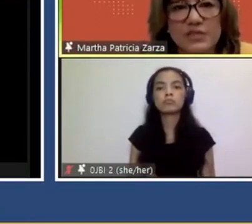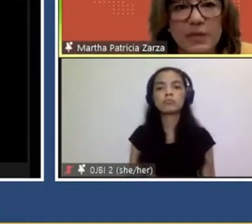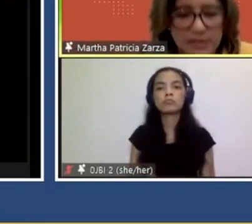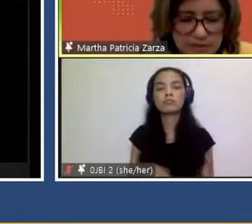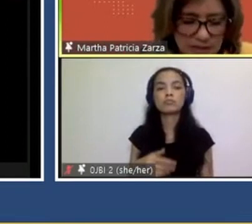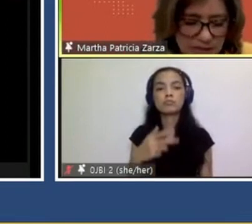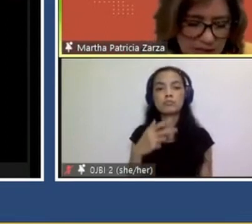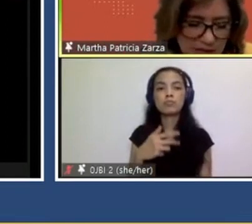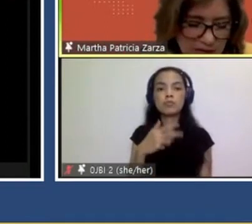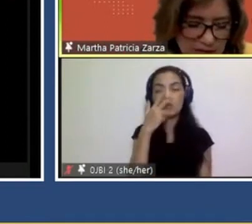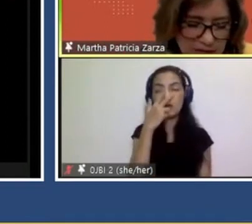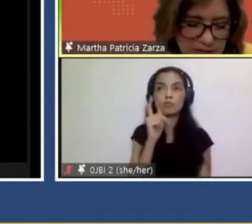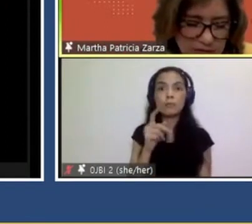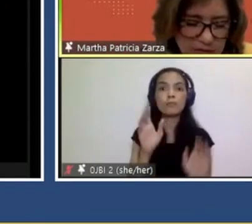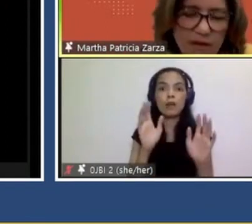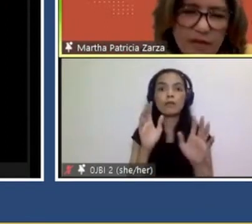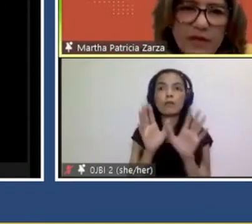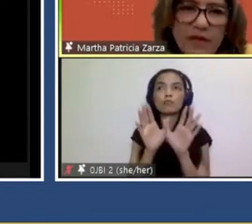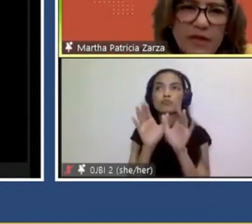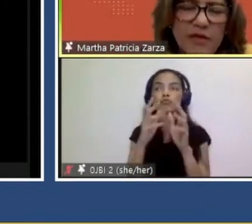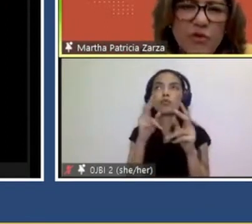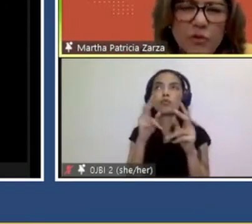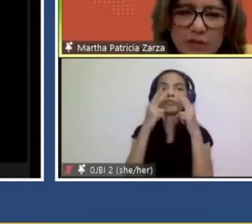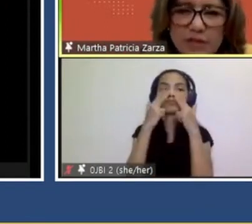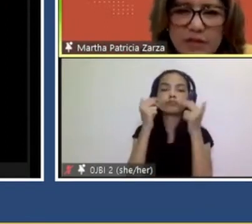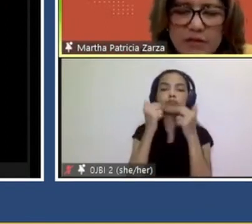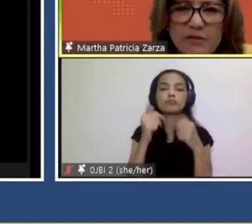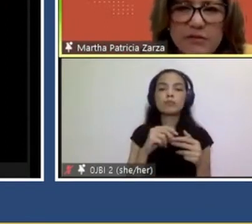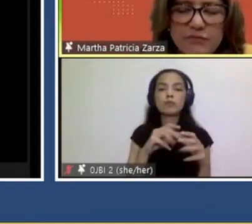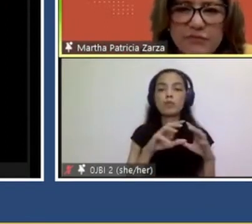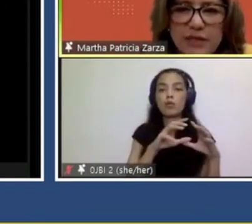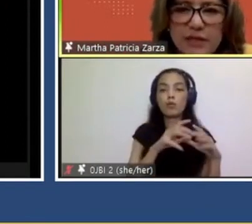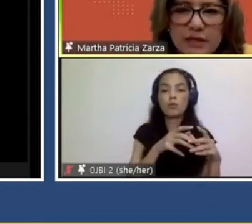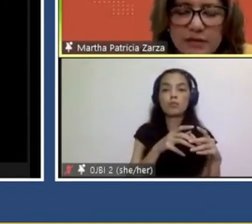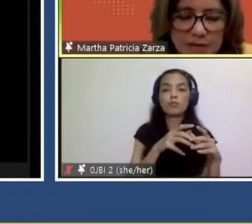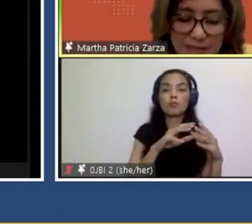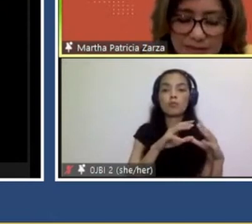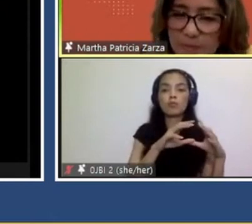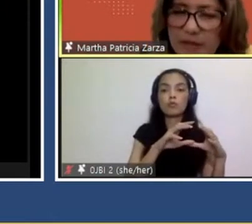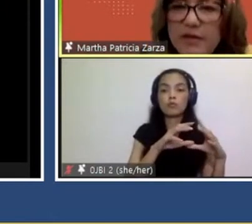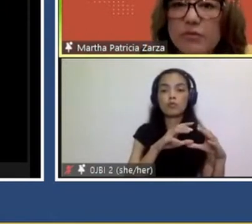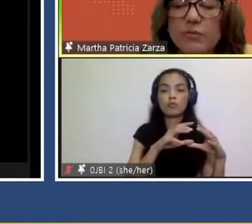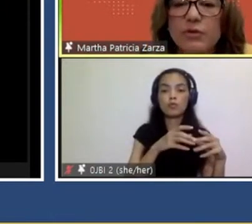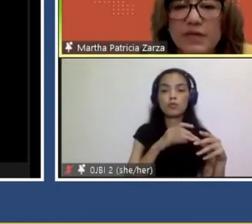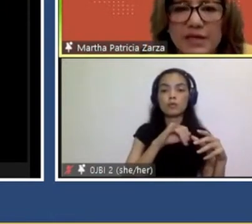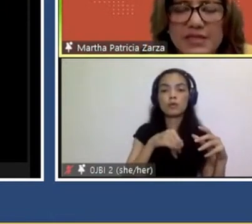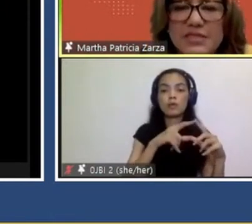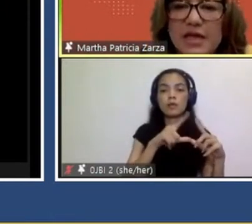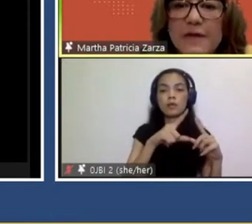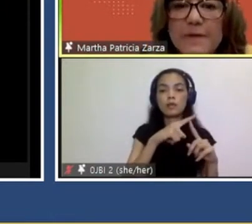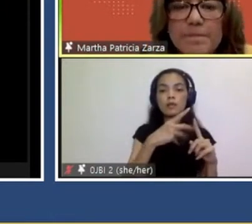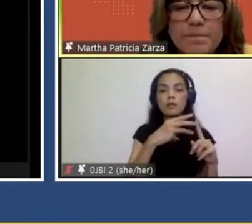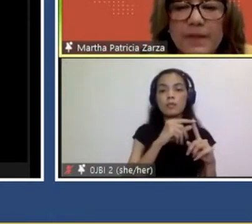to this place. And the community of Jaltepec, where we made a